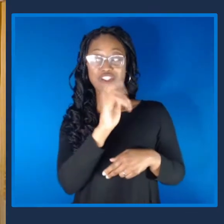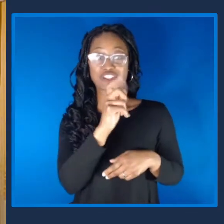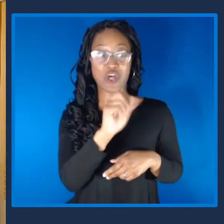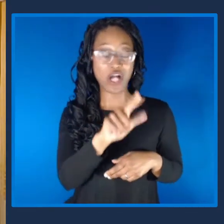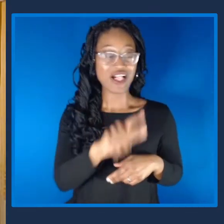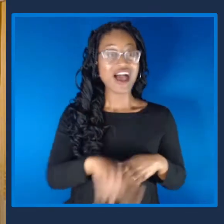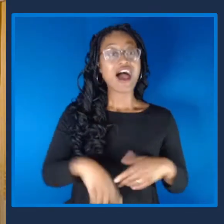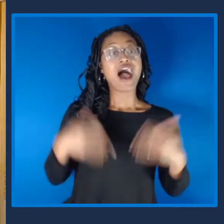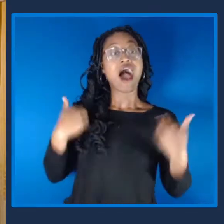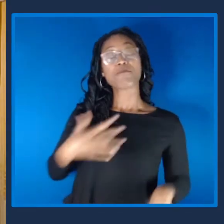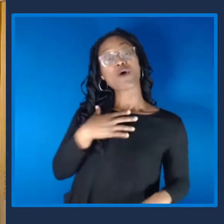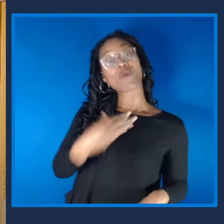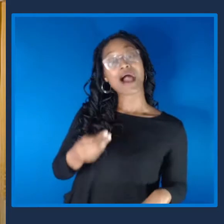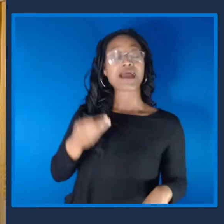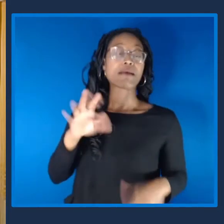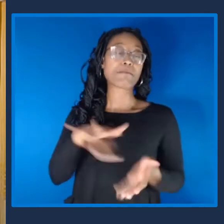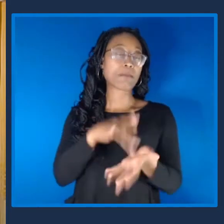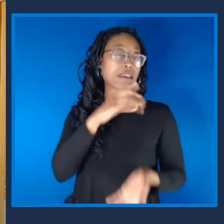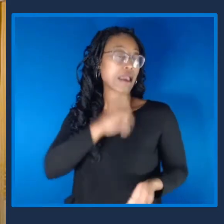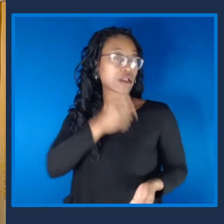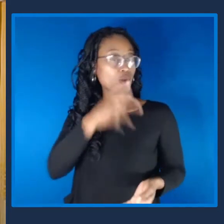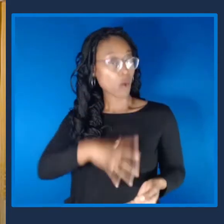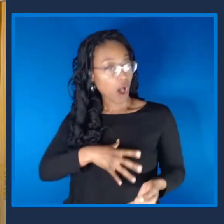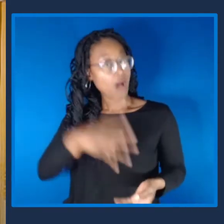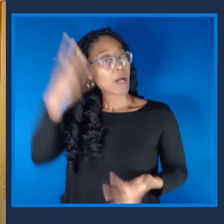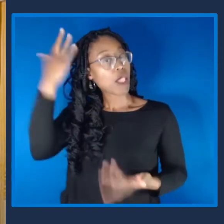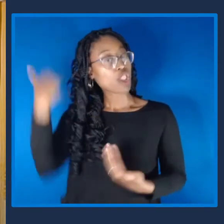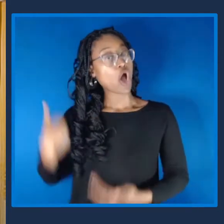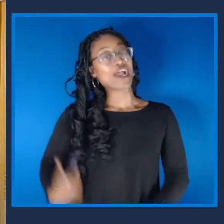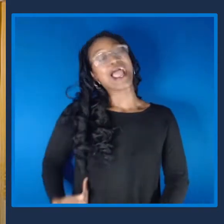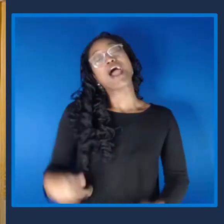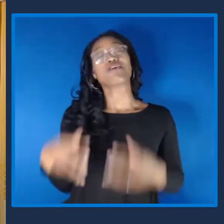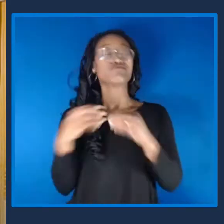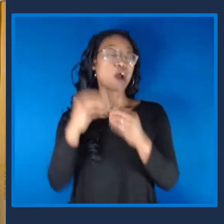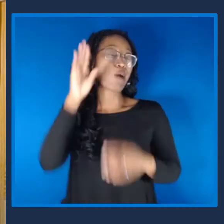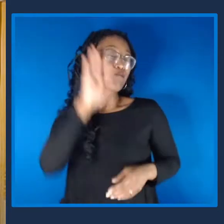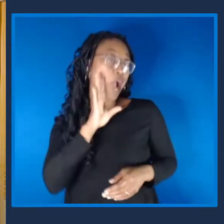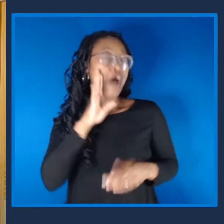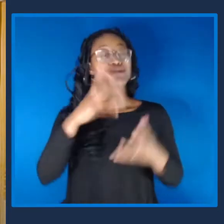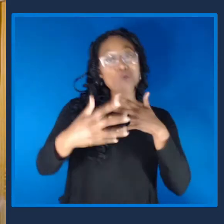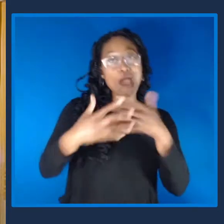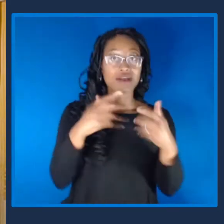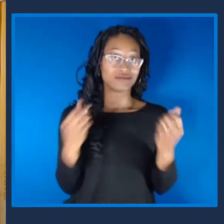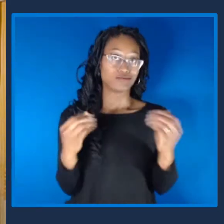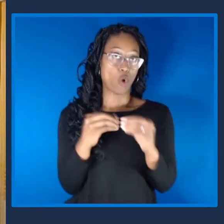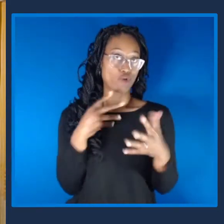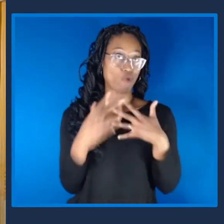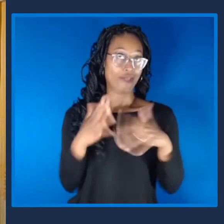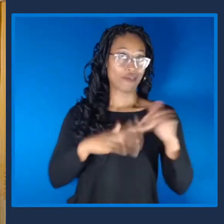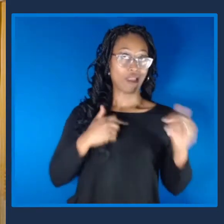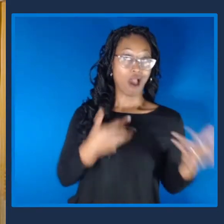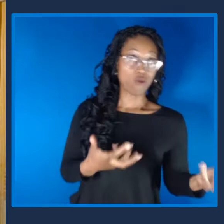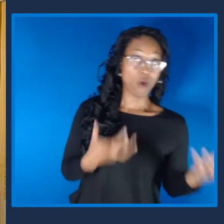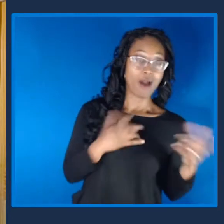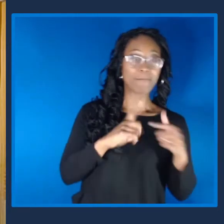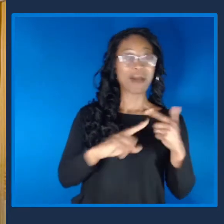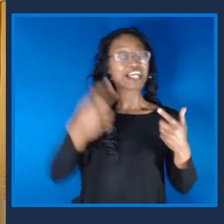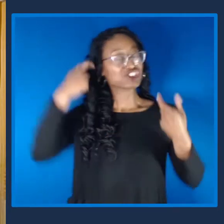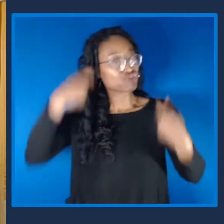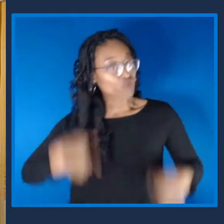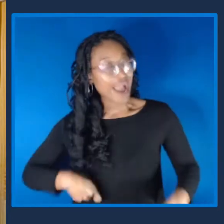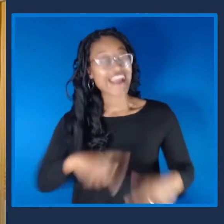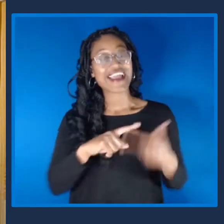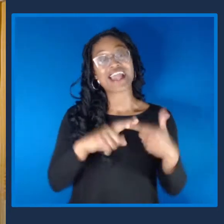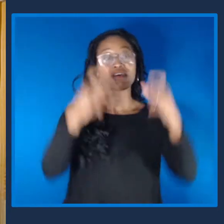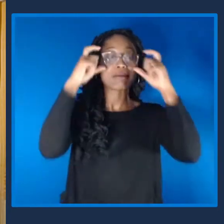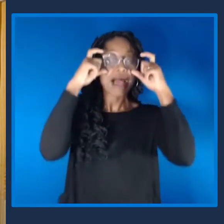woman, long, brownish, grayish hair, more grayish than I'd like at this point. It's straight. I have glasses with dark frames, an oval